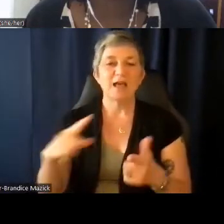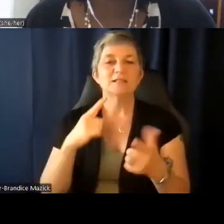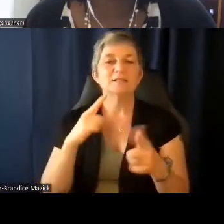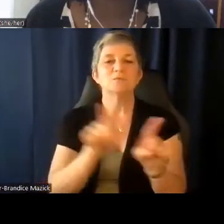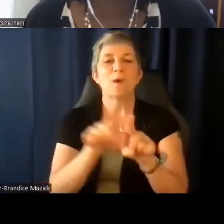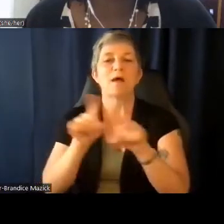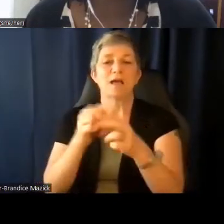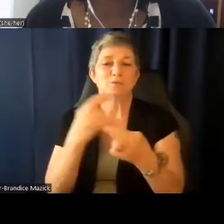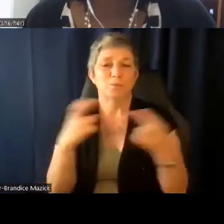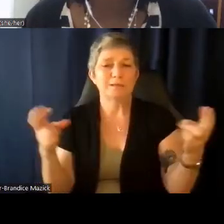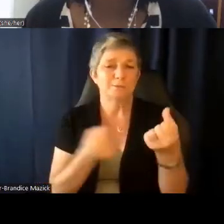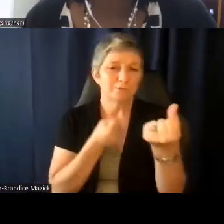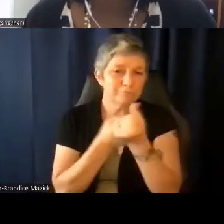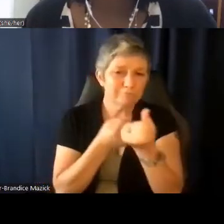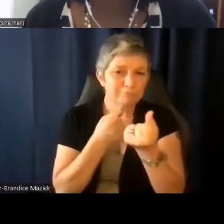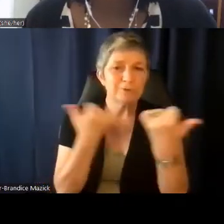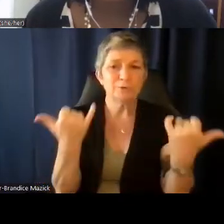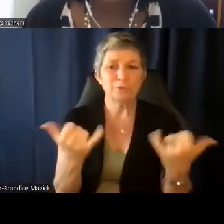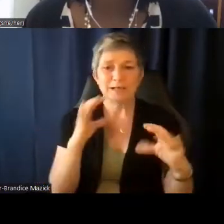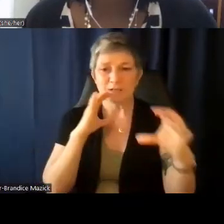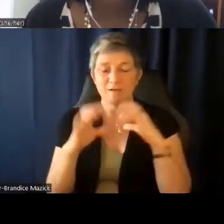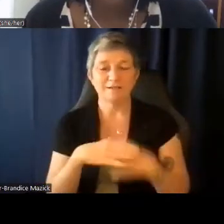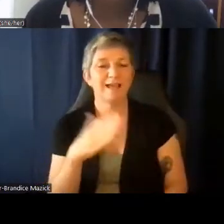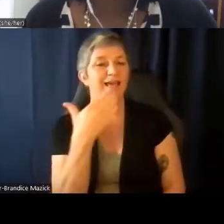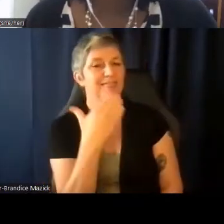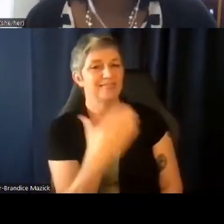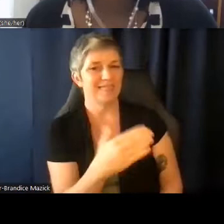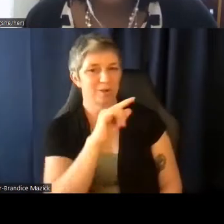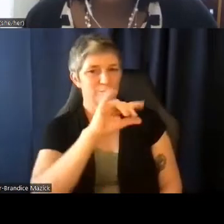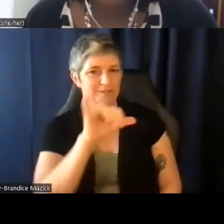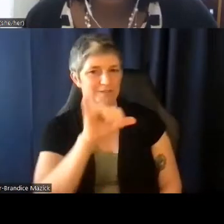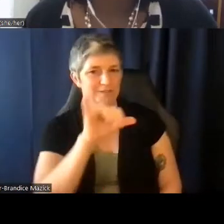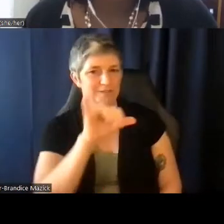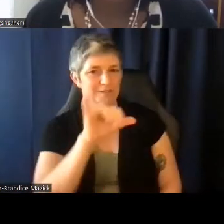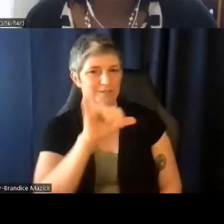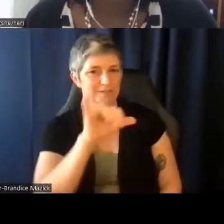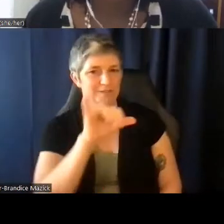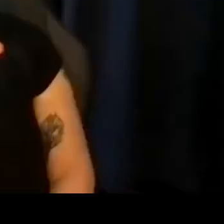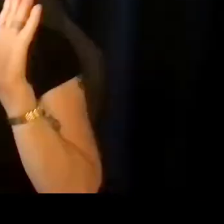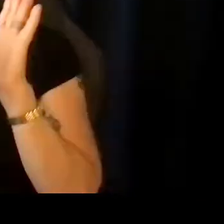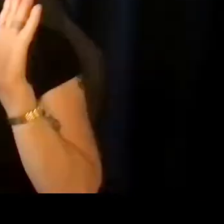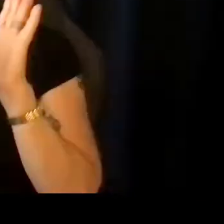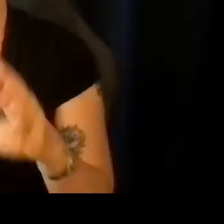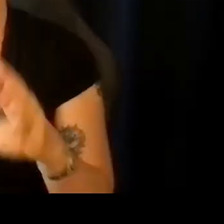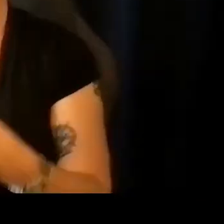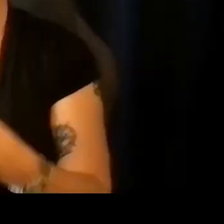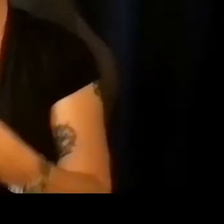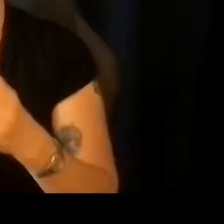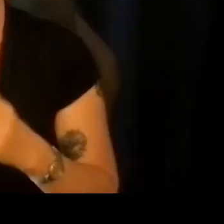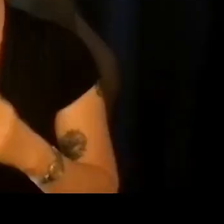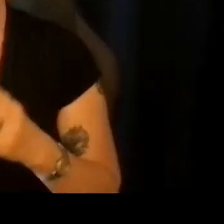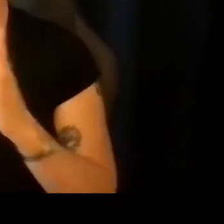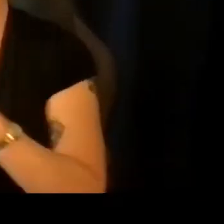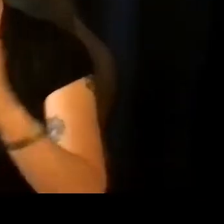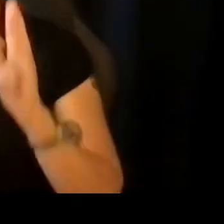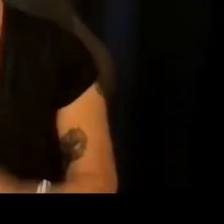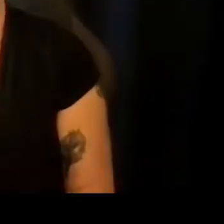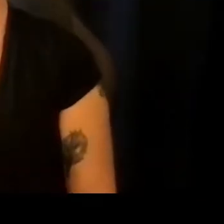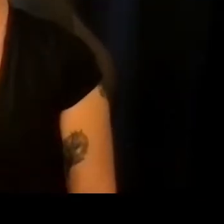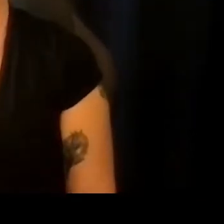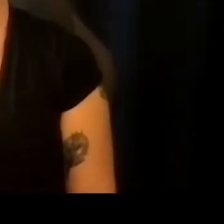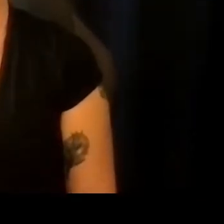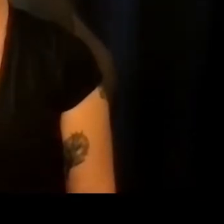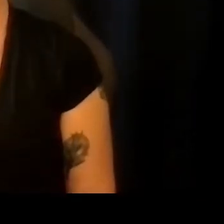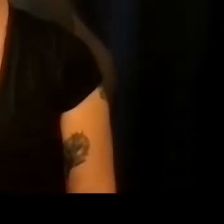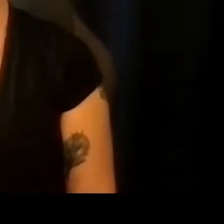Kashana. Thank you, TJ. Once again, I'm honored to present Demetria McCain,